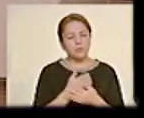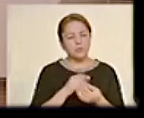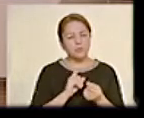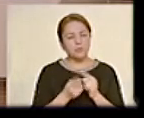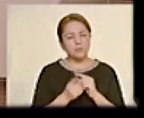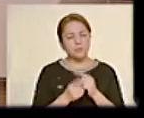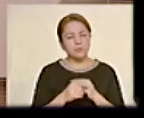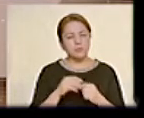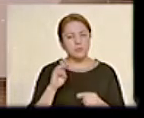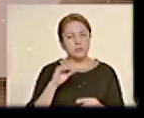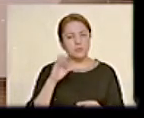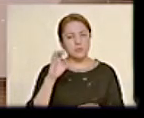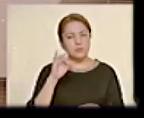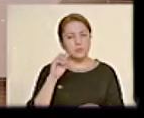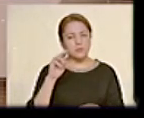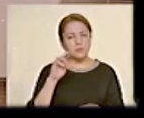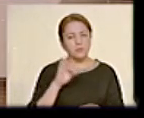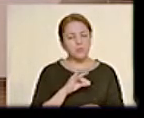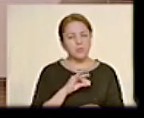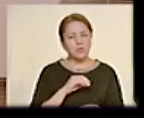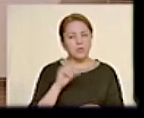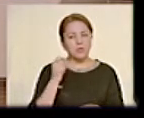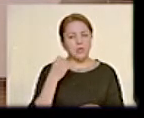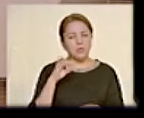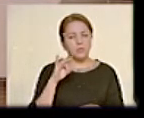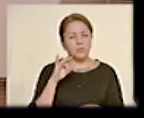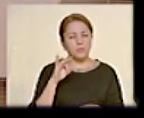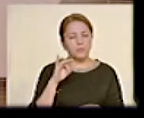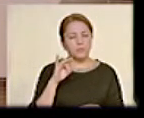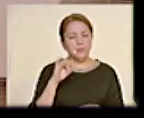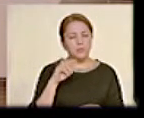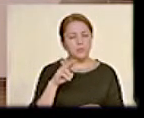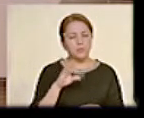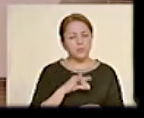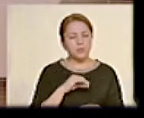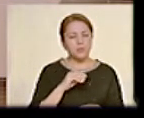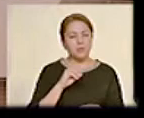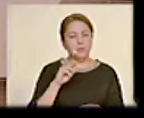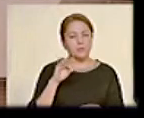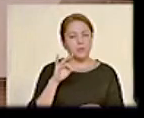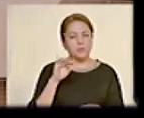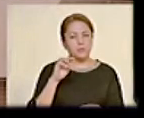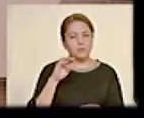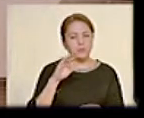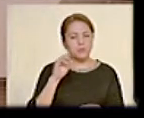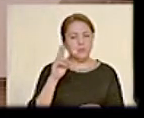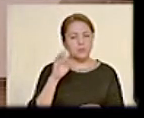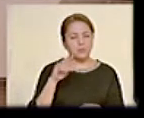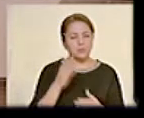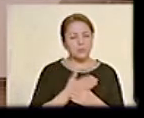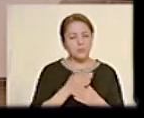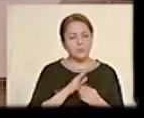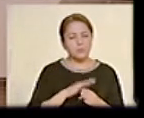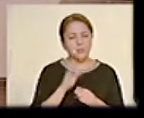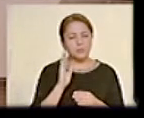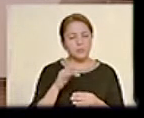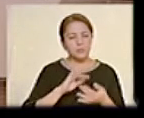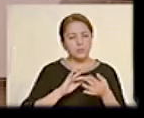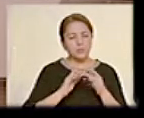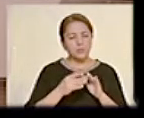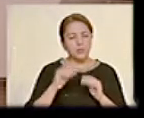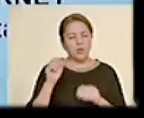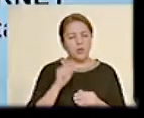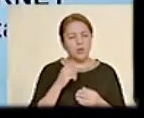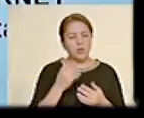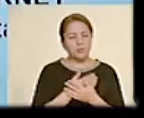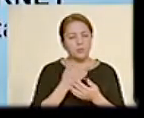almashish TCP/IP protokoli yordamida amalga oshiriladi. Ya'ni internetda axborot